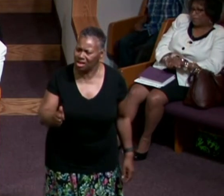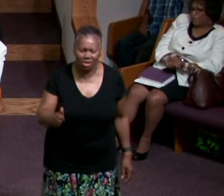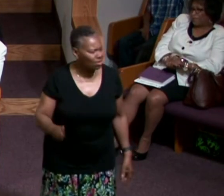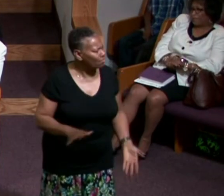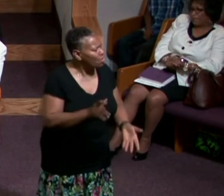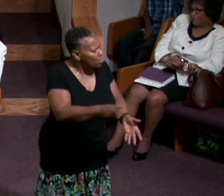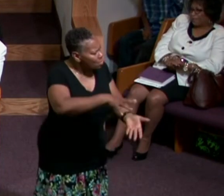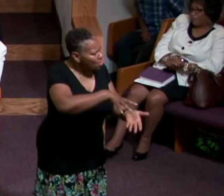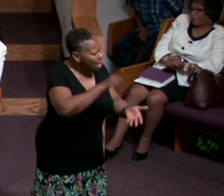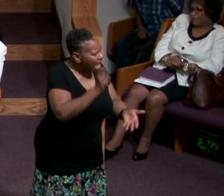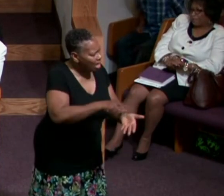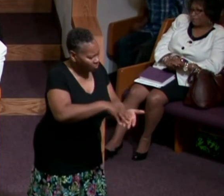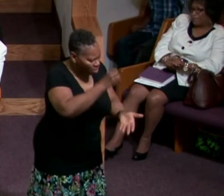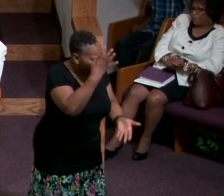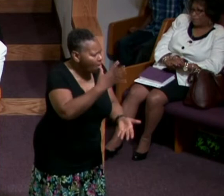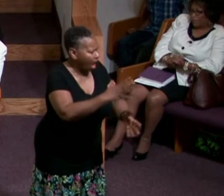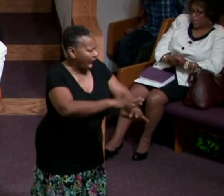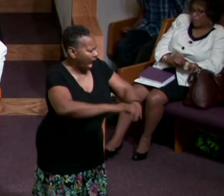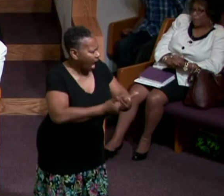what it means to hold a job.